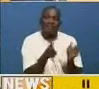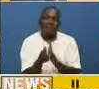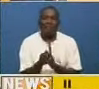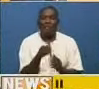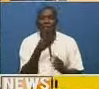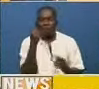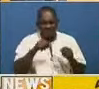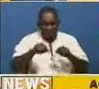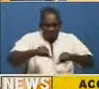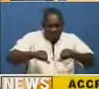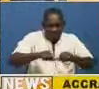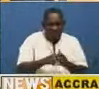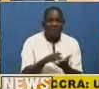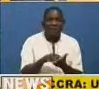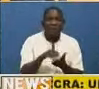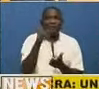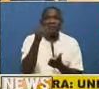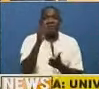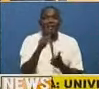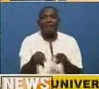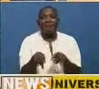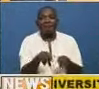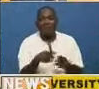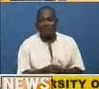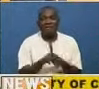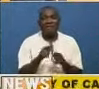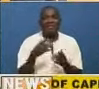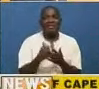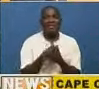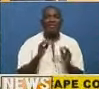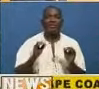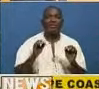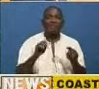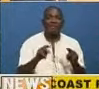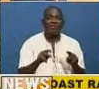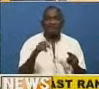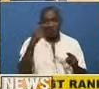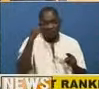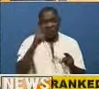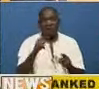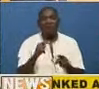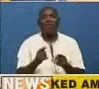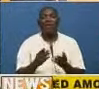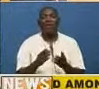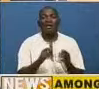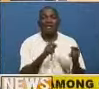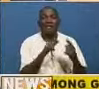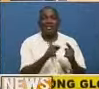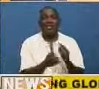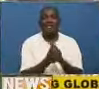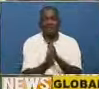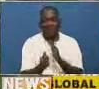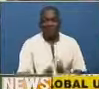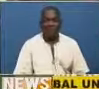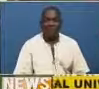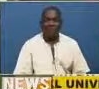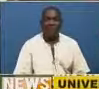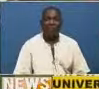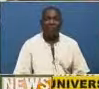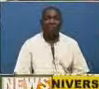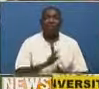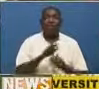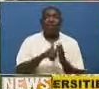better analysis of student performance, and new opportunities for boosted digital skills. All